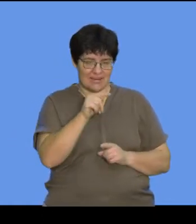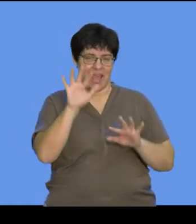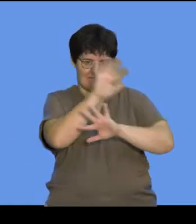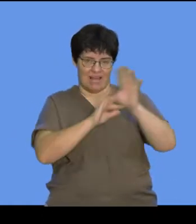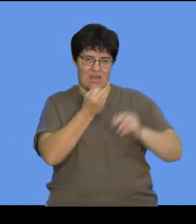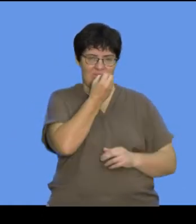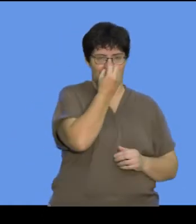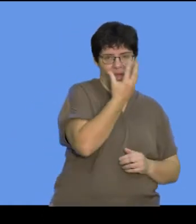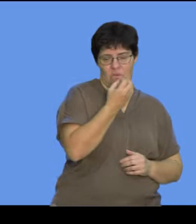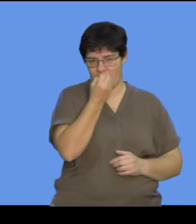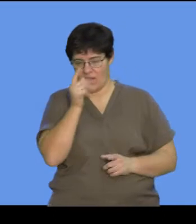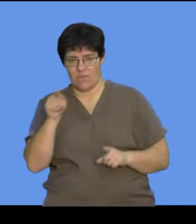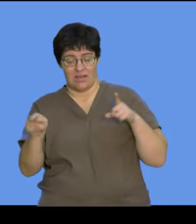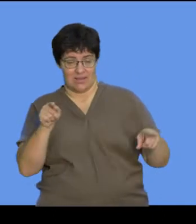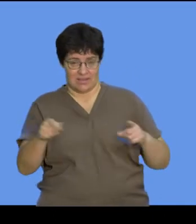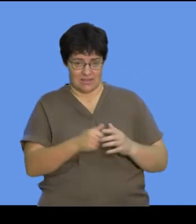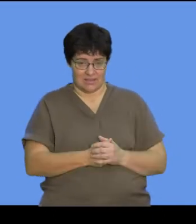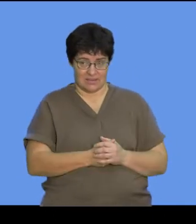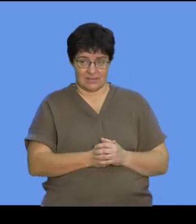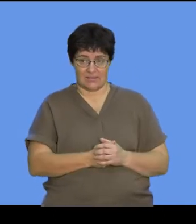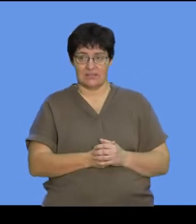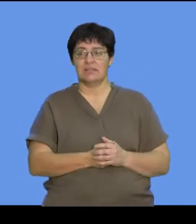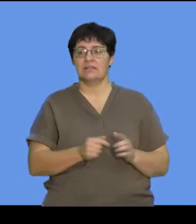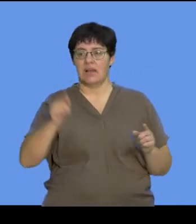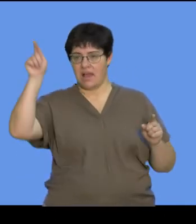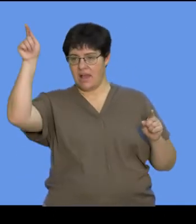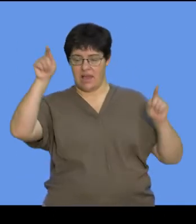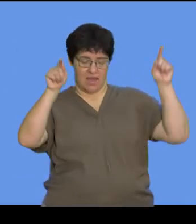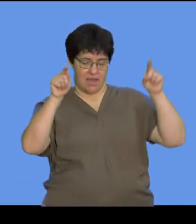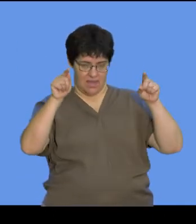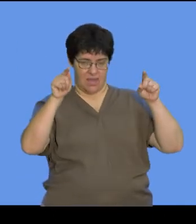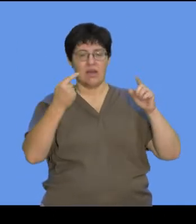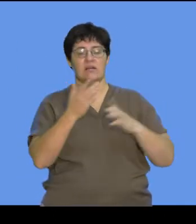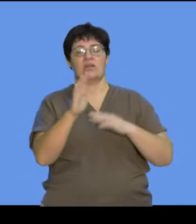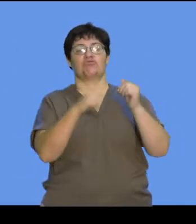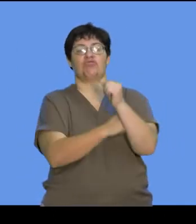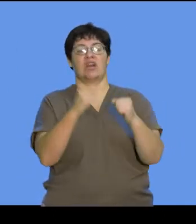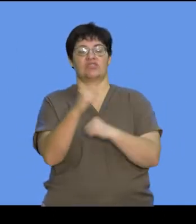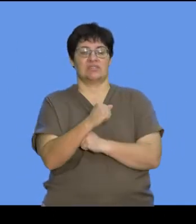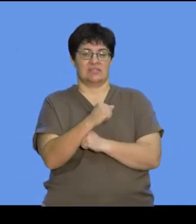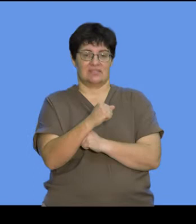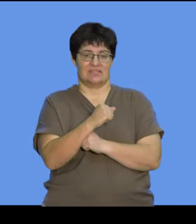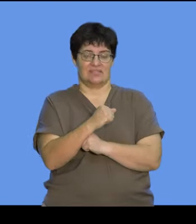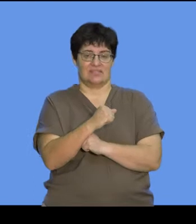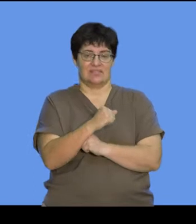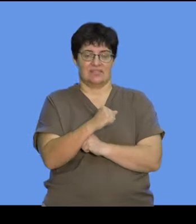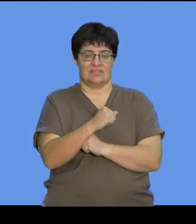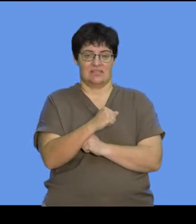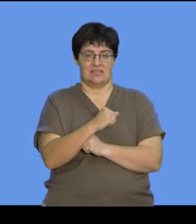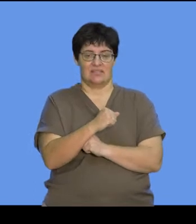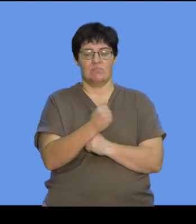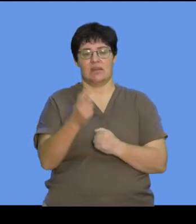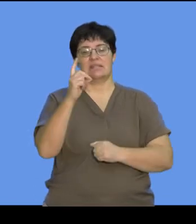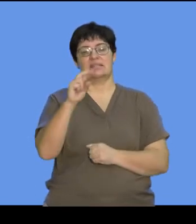the color of flower. And these homologous chromosomes essentially point to structures that